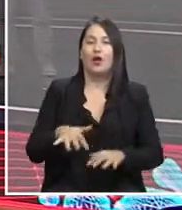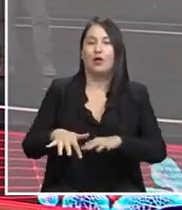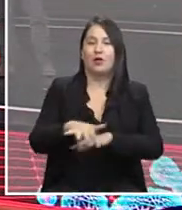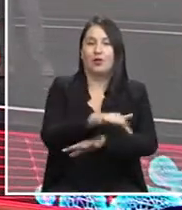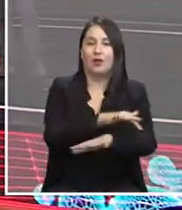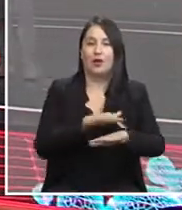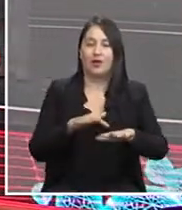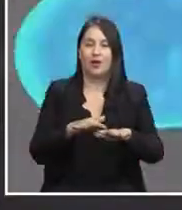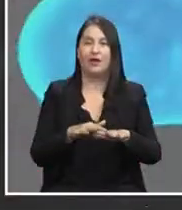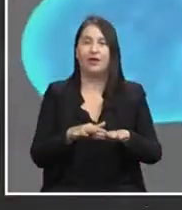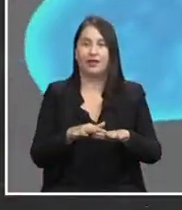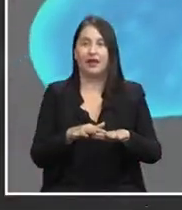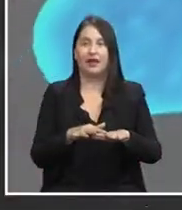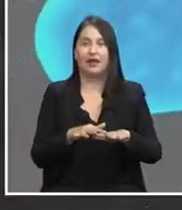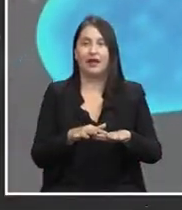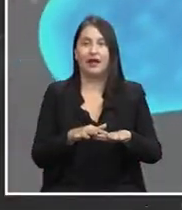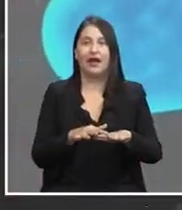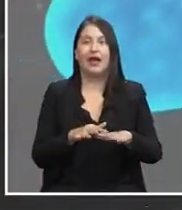all.